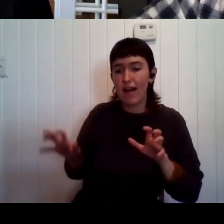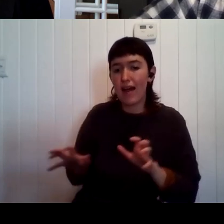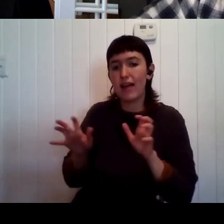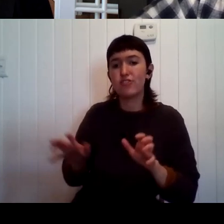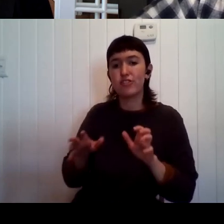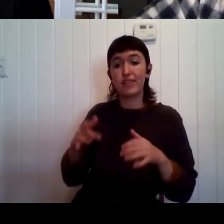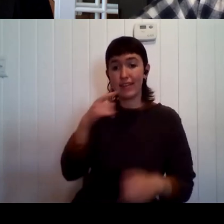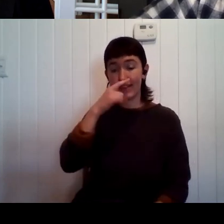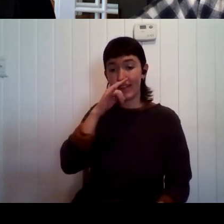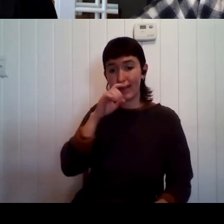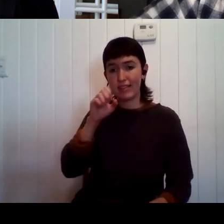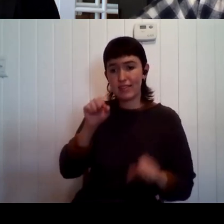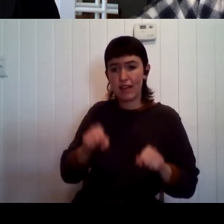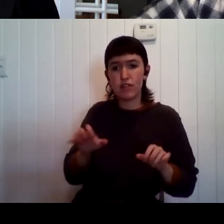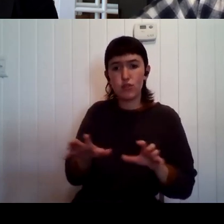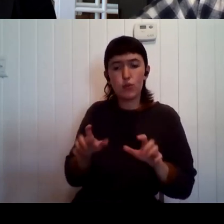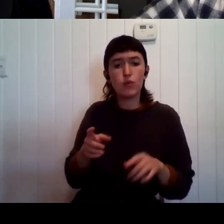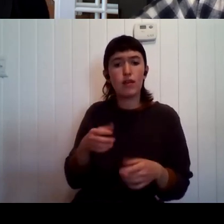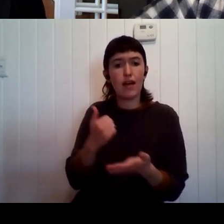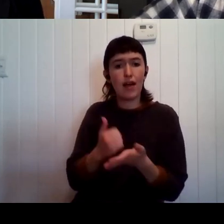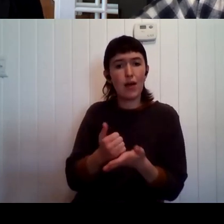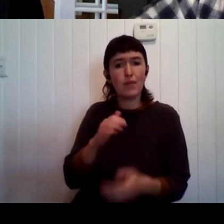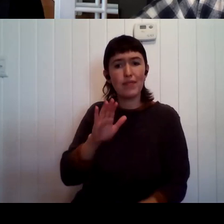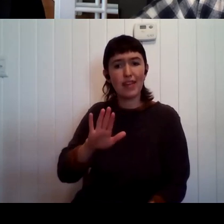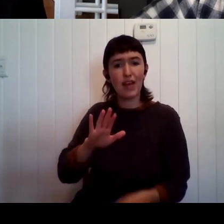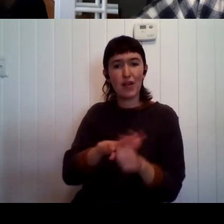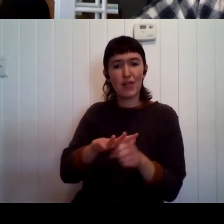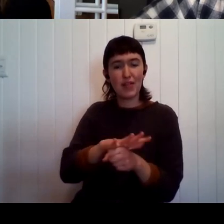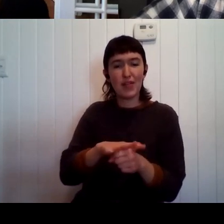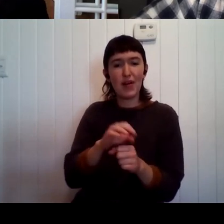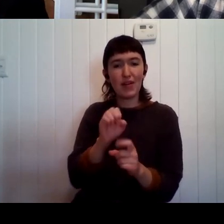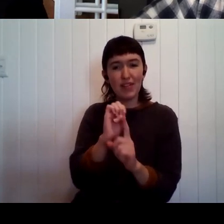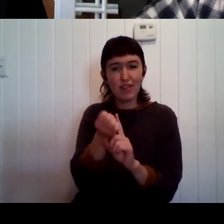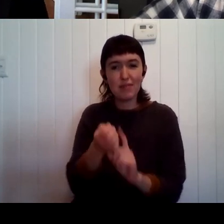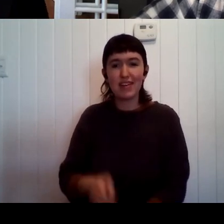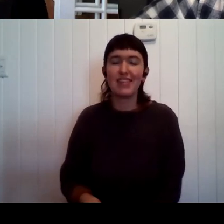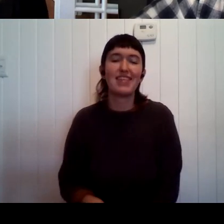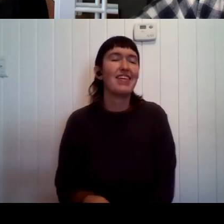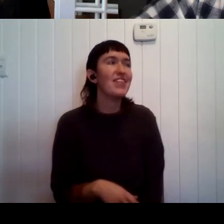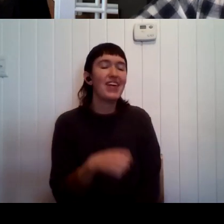local environment? Oh my gosh, I love this question.